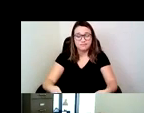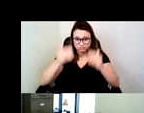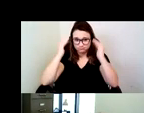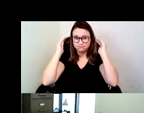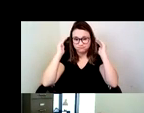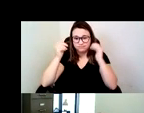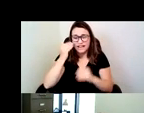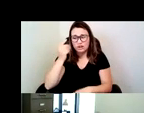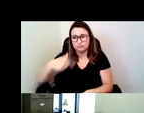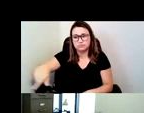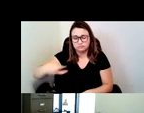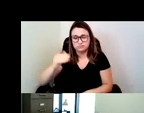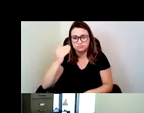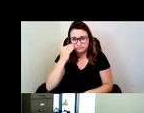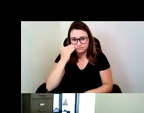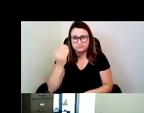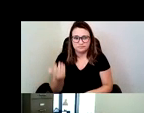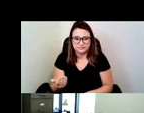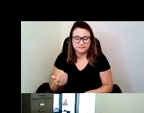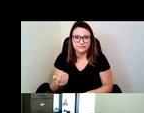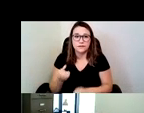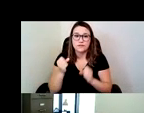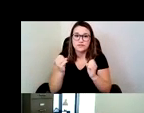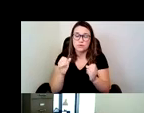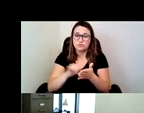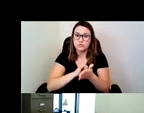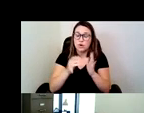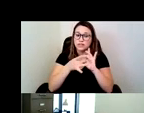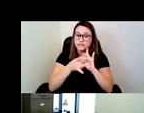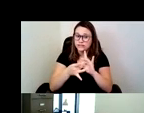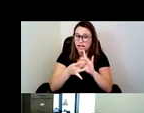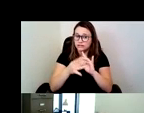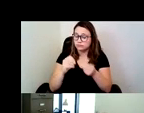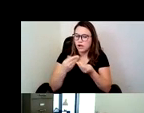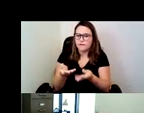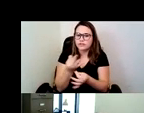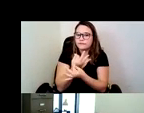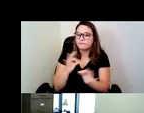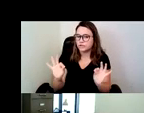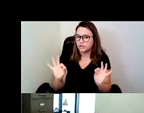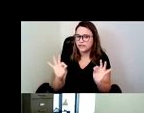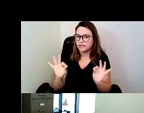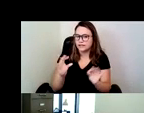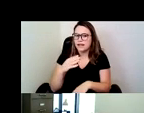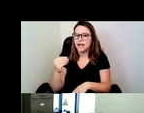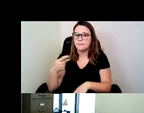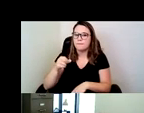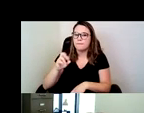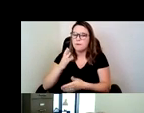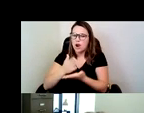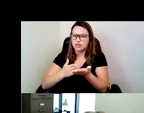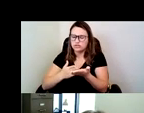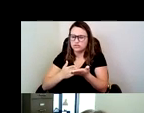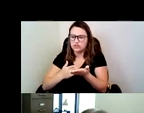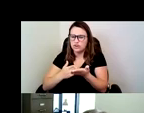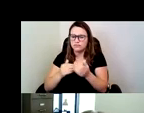that. Well, New York Connects offers free, impartial information and assistance to